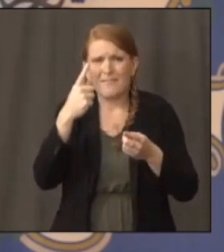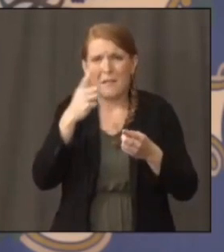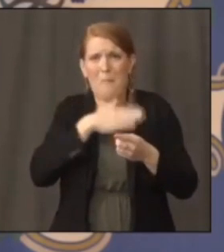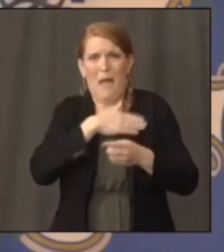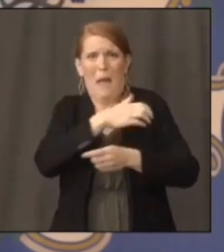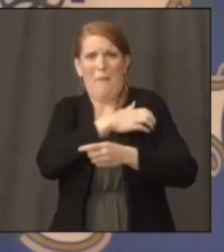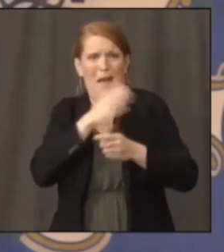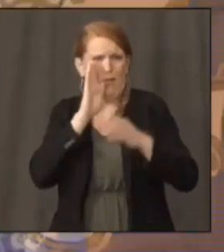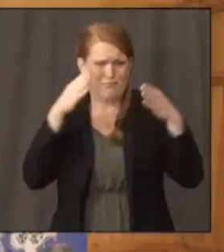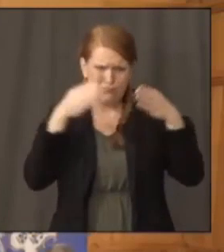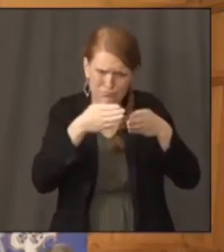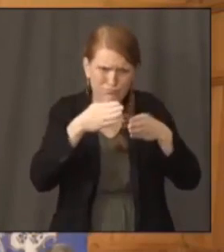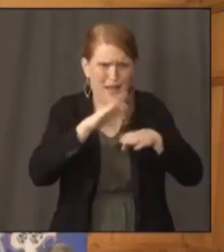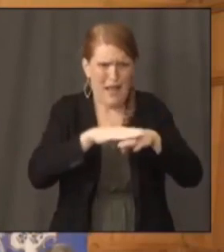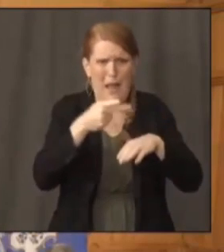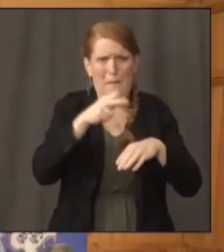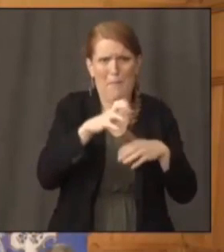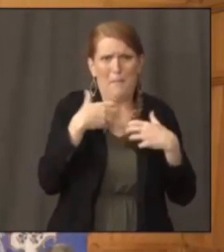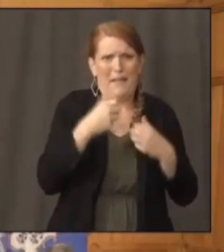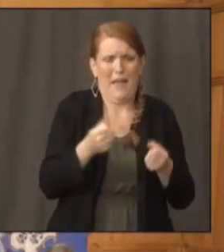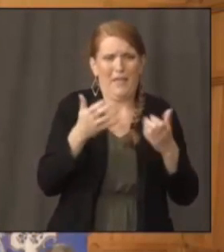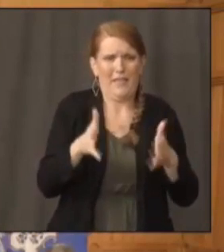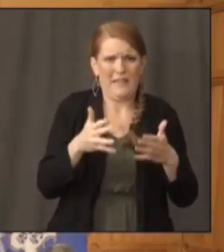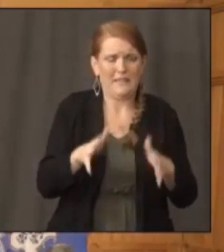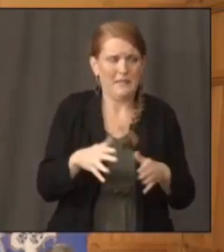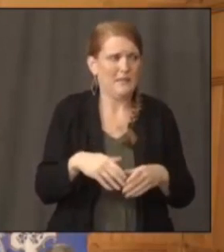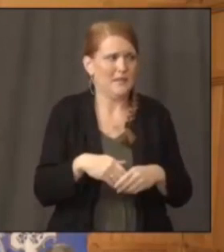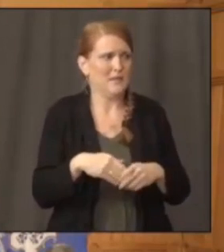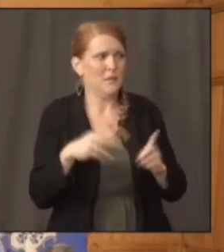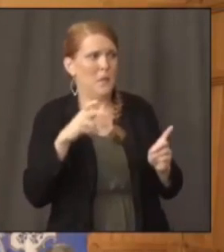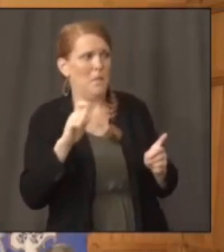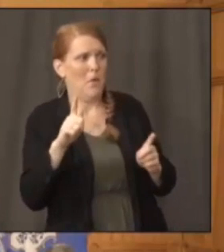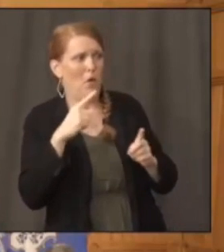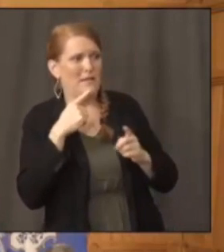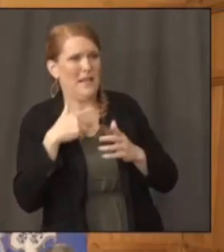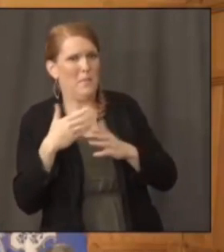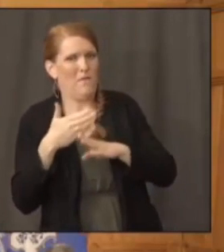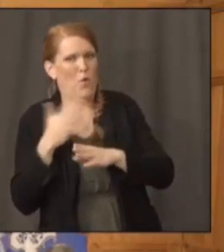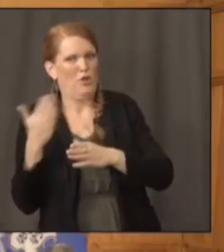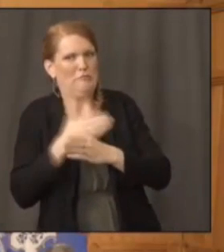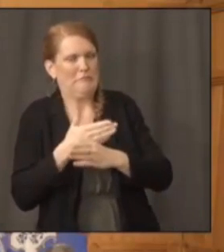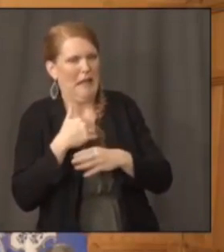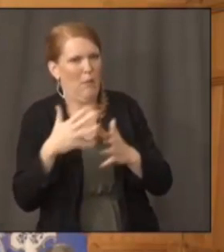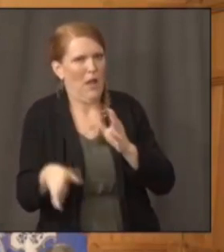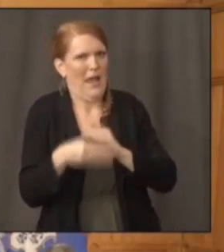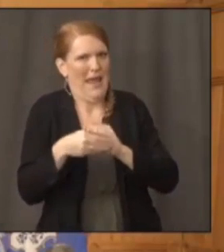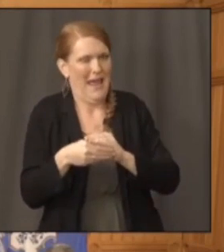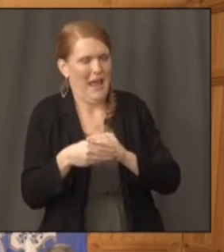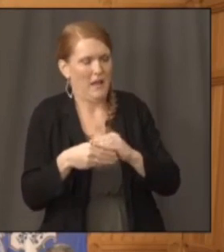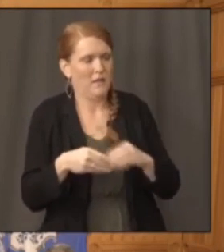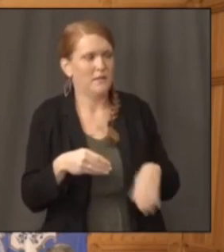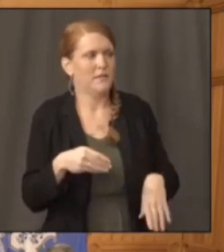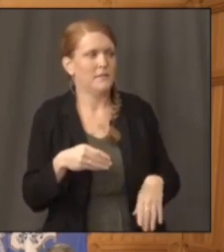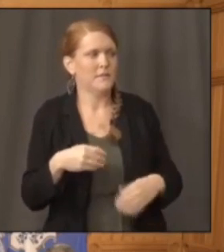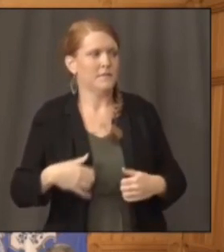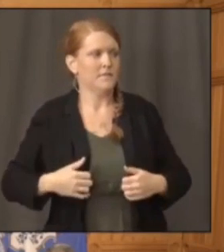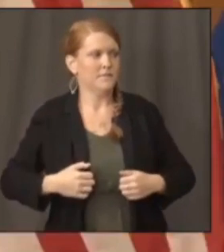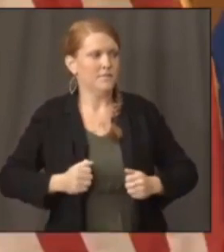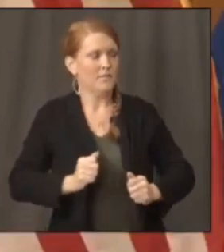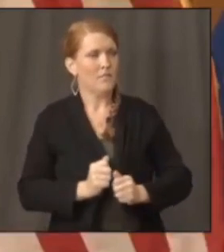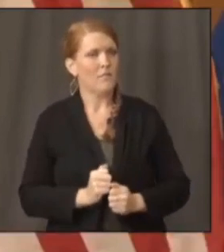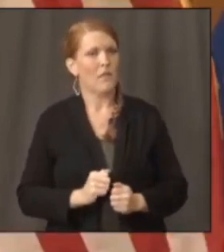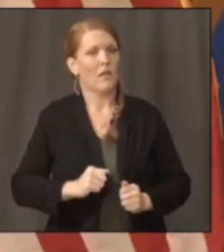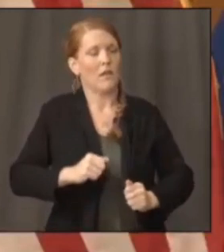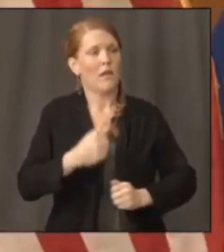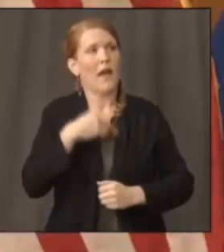health. So are you suggesting I'll that also add that for a second not, before you jump in? I think the message